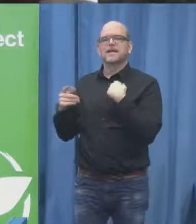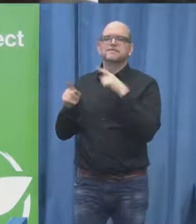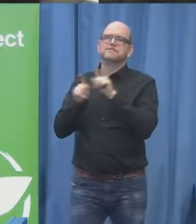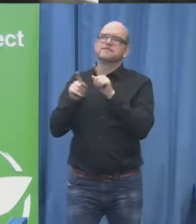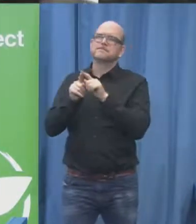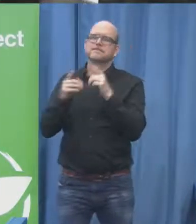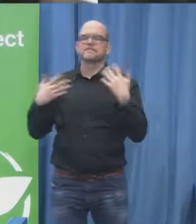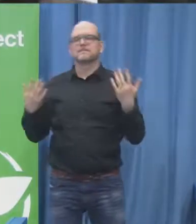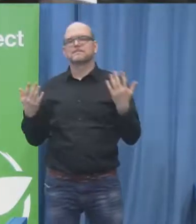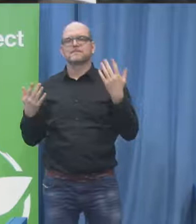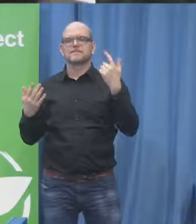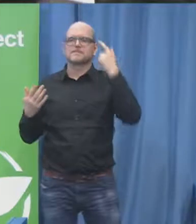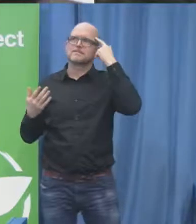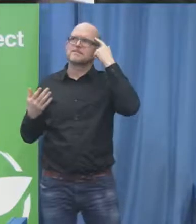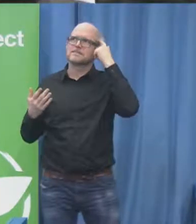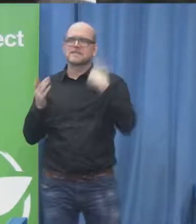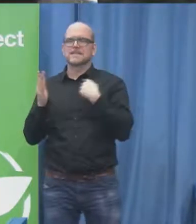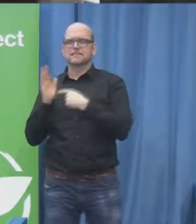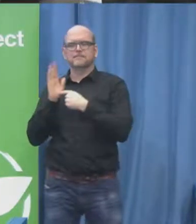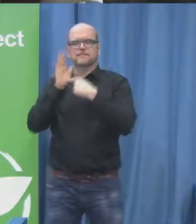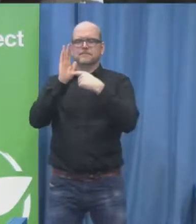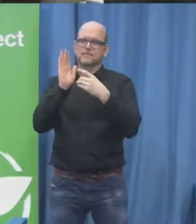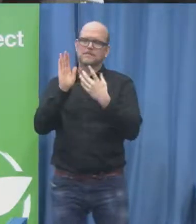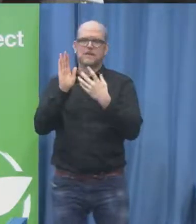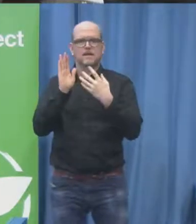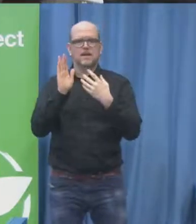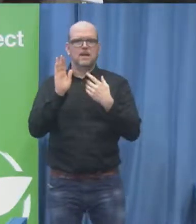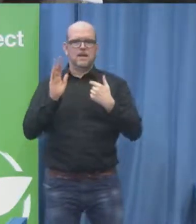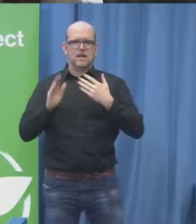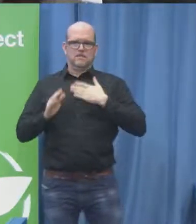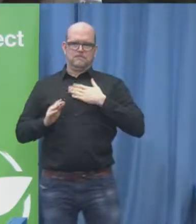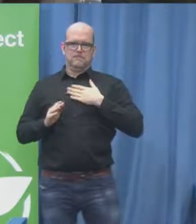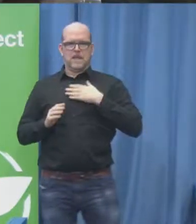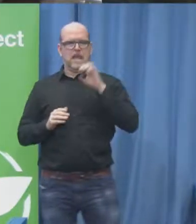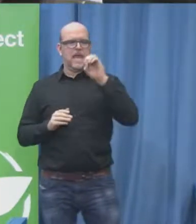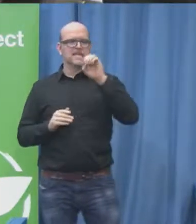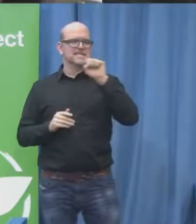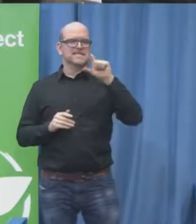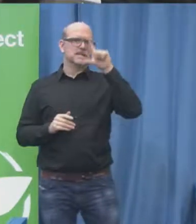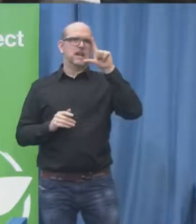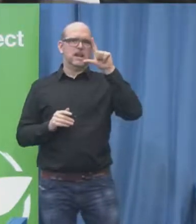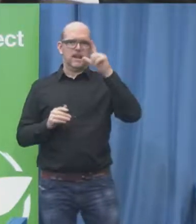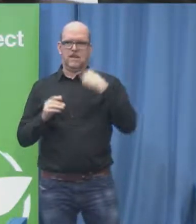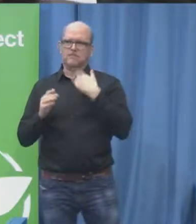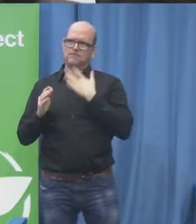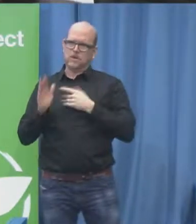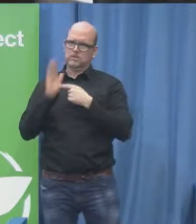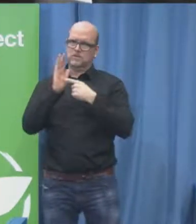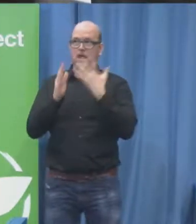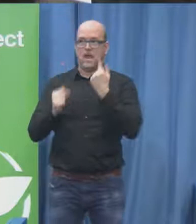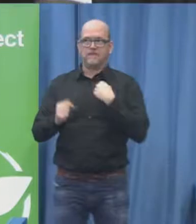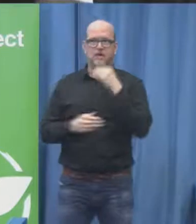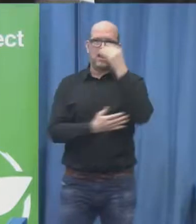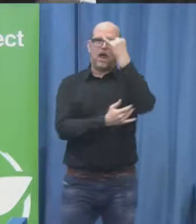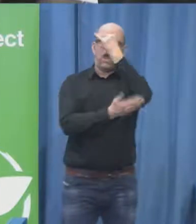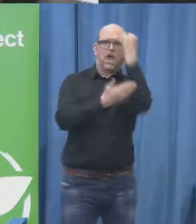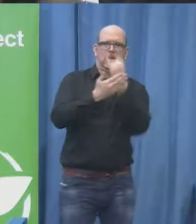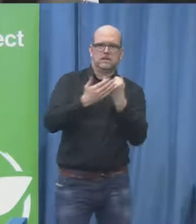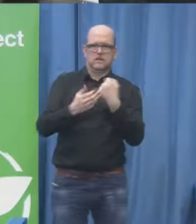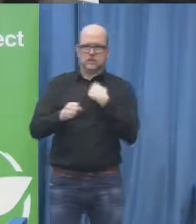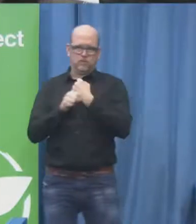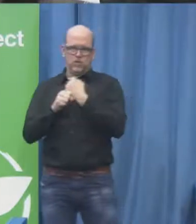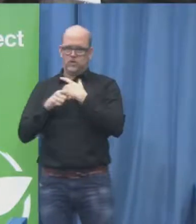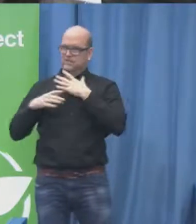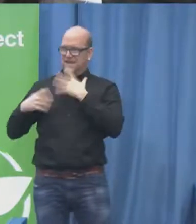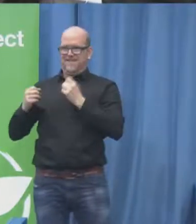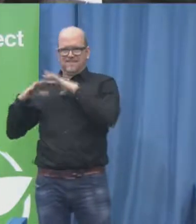an exclusive art print selected special from our art collection, one art print